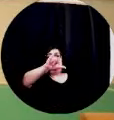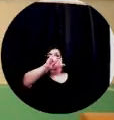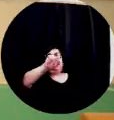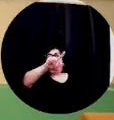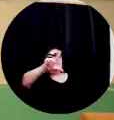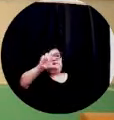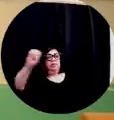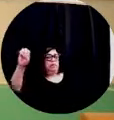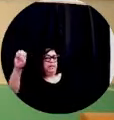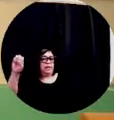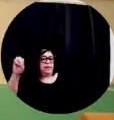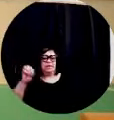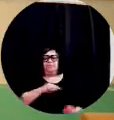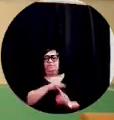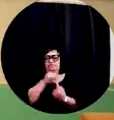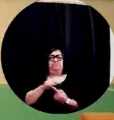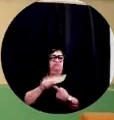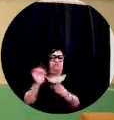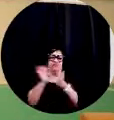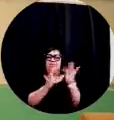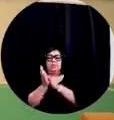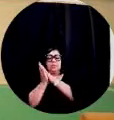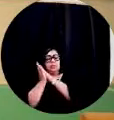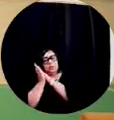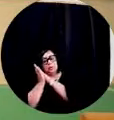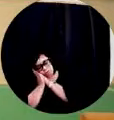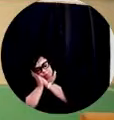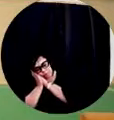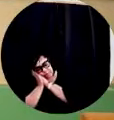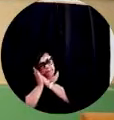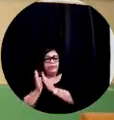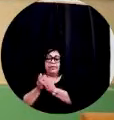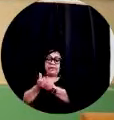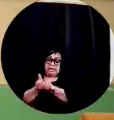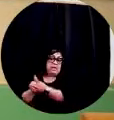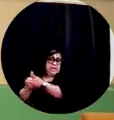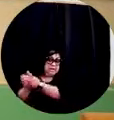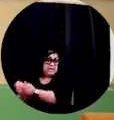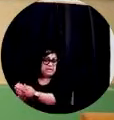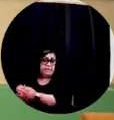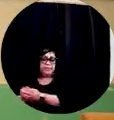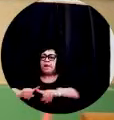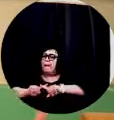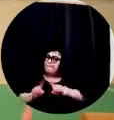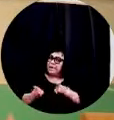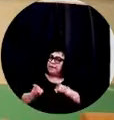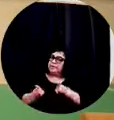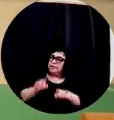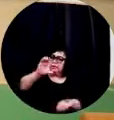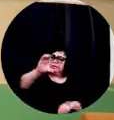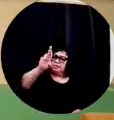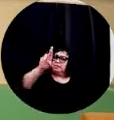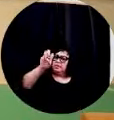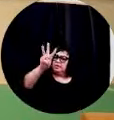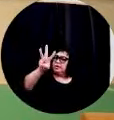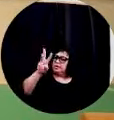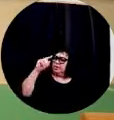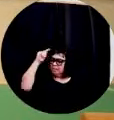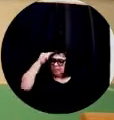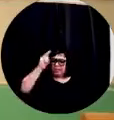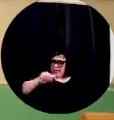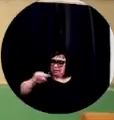die. Declared, "Master, clear us not, we perish." Then Jesus